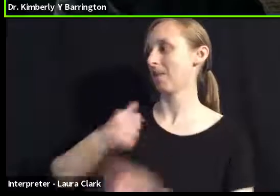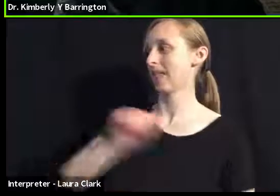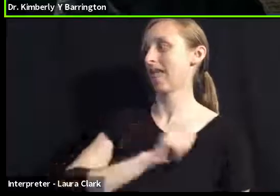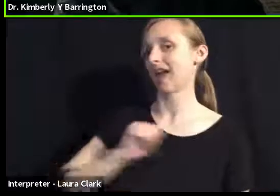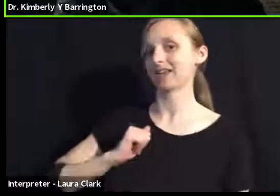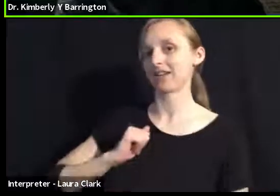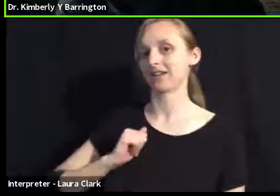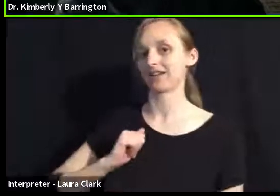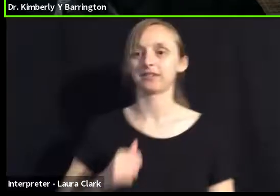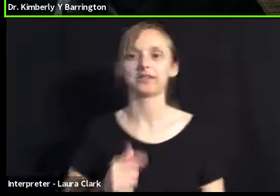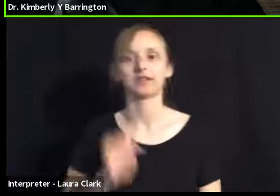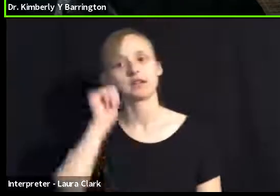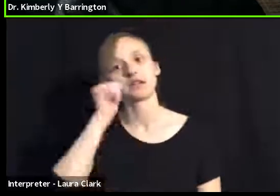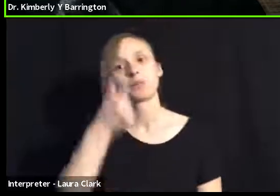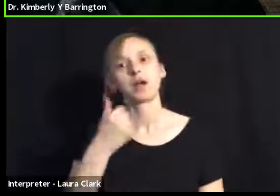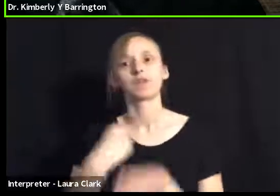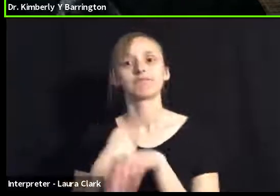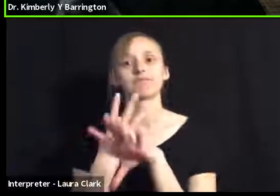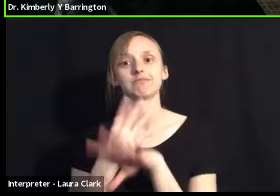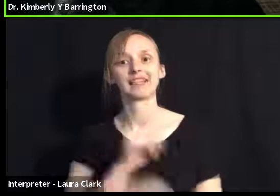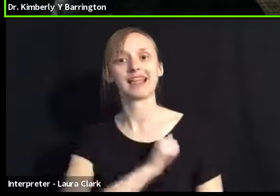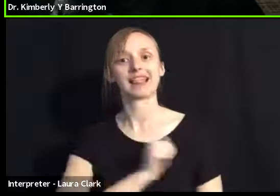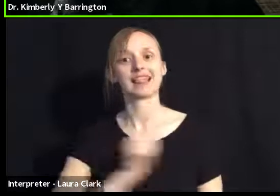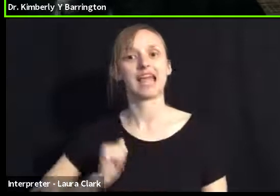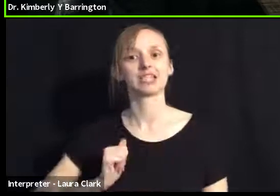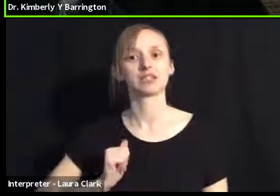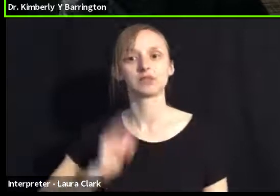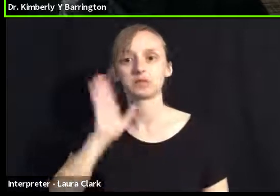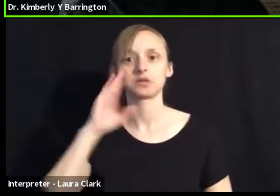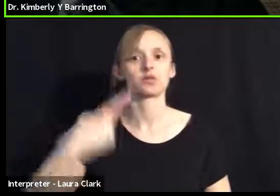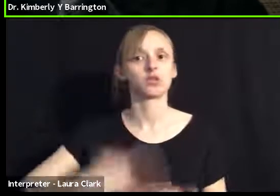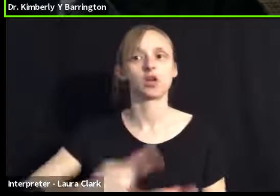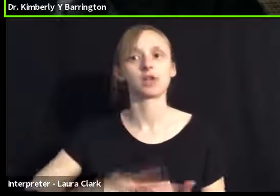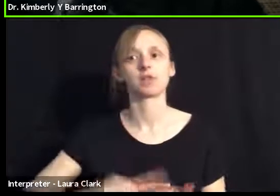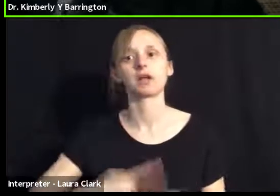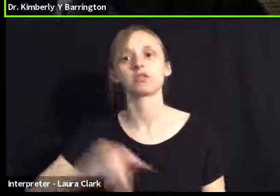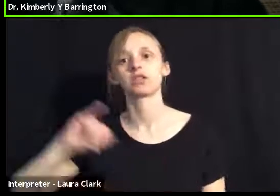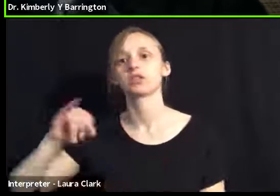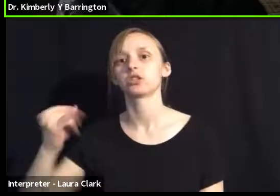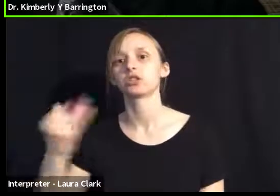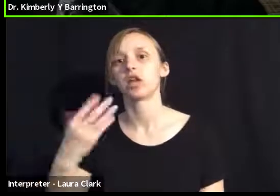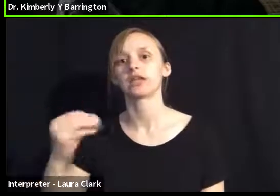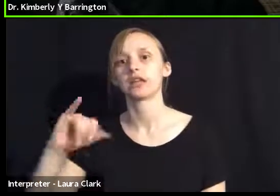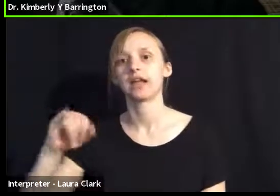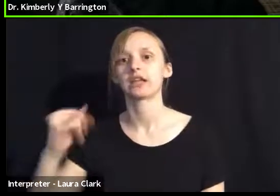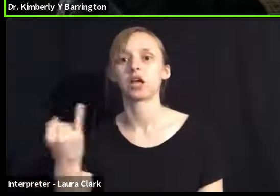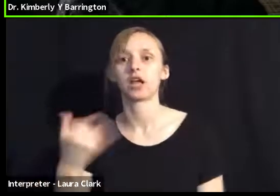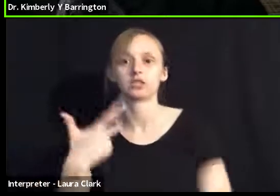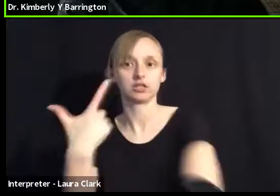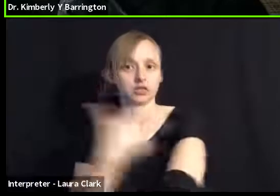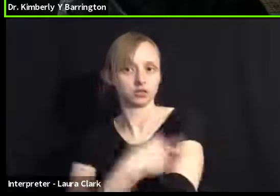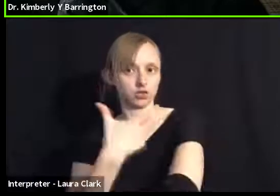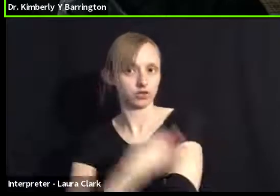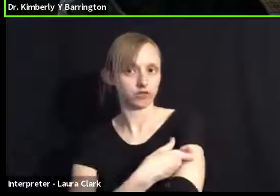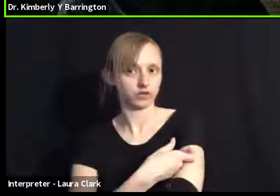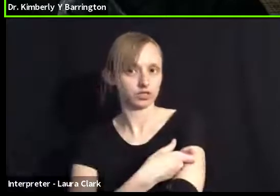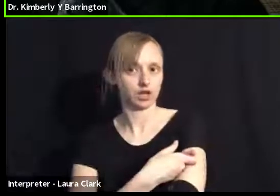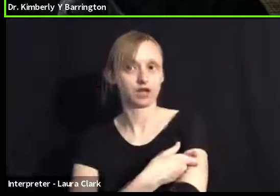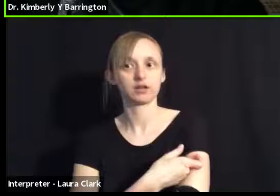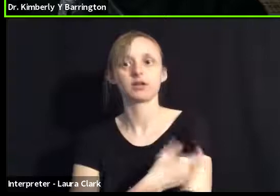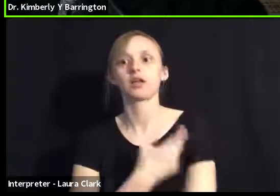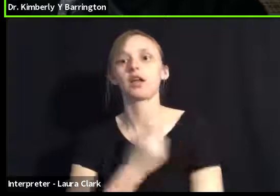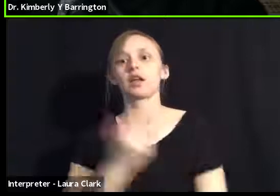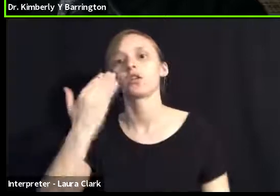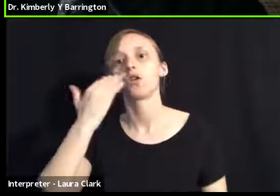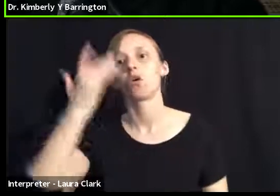be in Atlanta on tomorrow, and we will be talking about the Johnson & Johnson COVID shot. And just know the